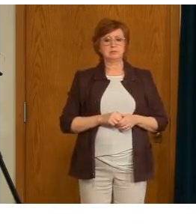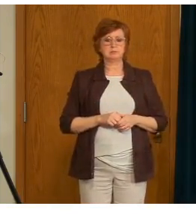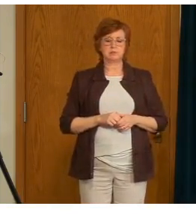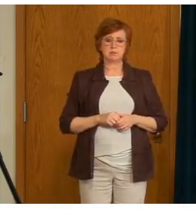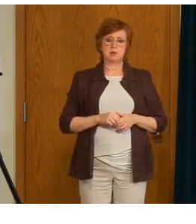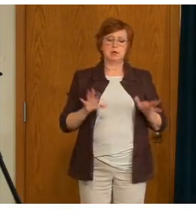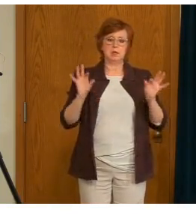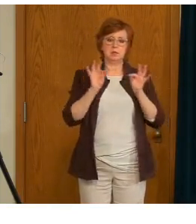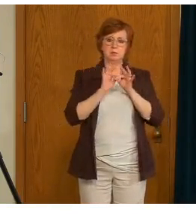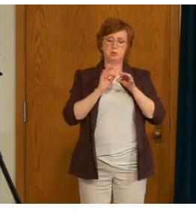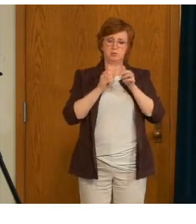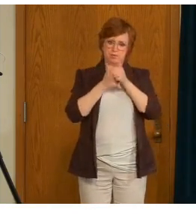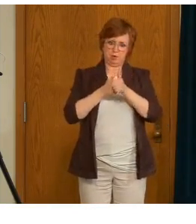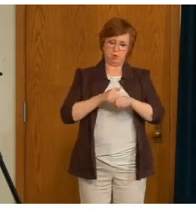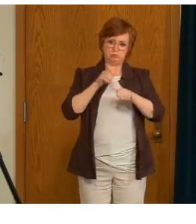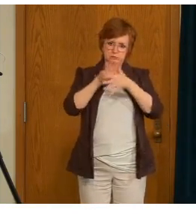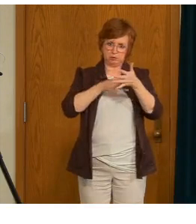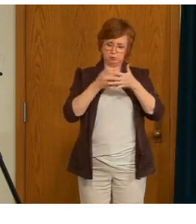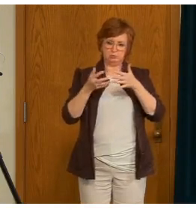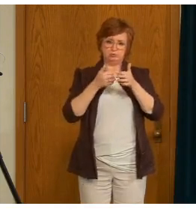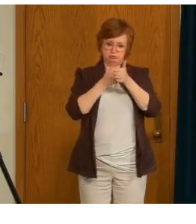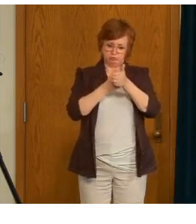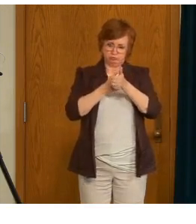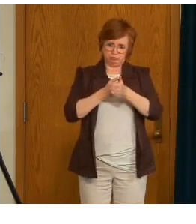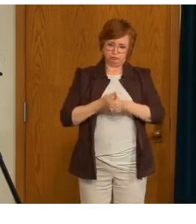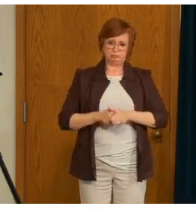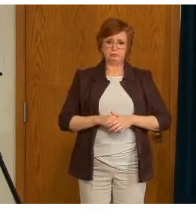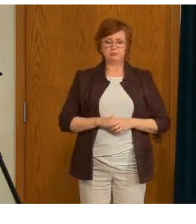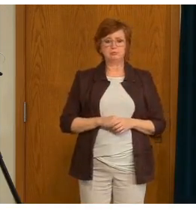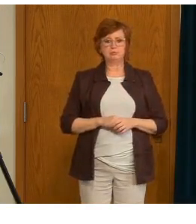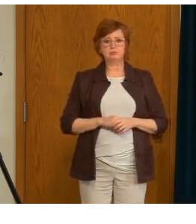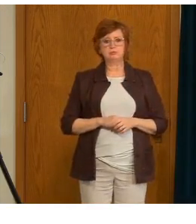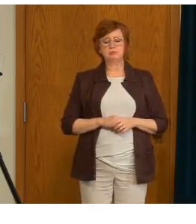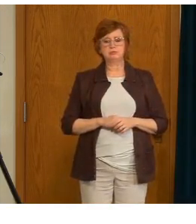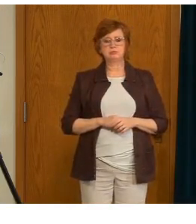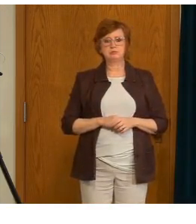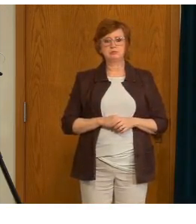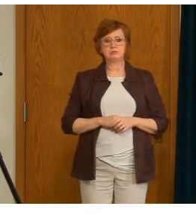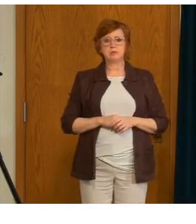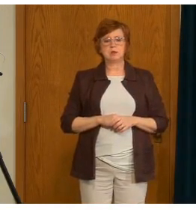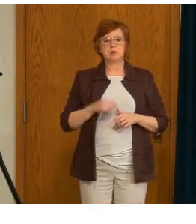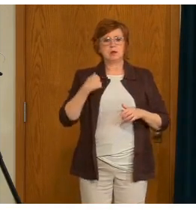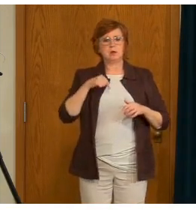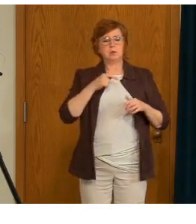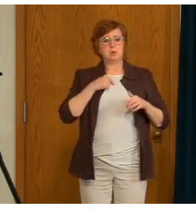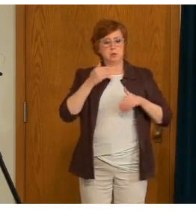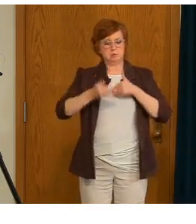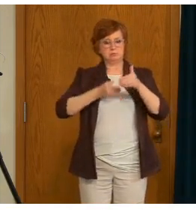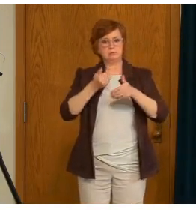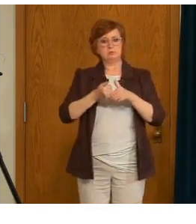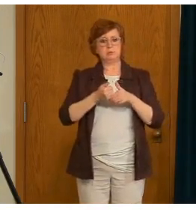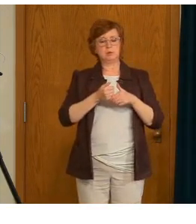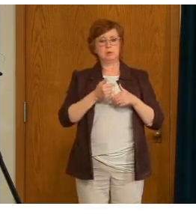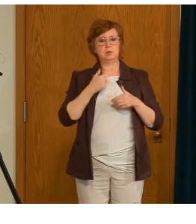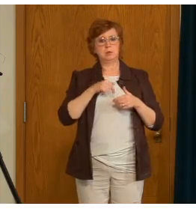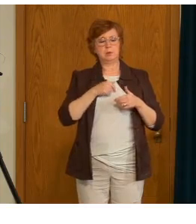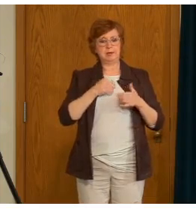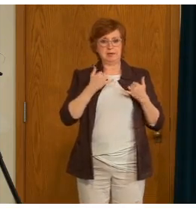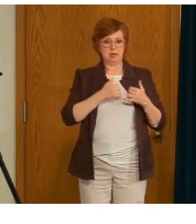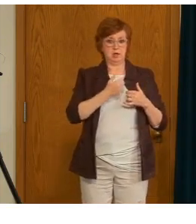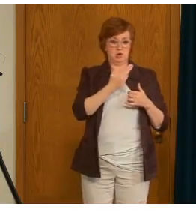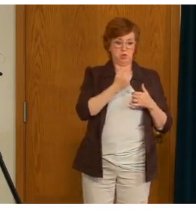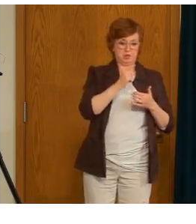16-week interval. As we move forward and as vaccine supplies increase, our intent is to shorten that interval from 13